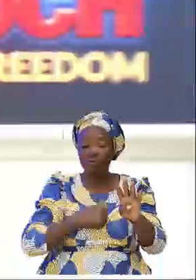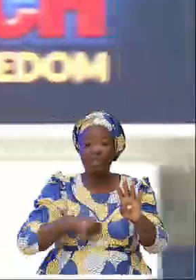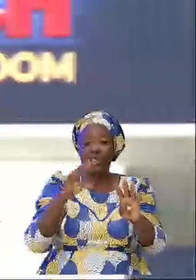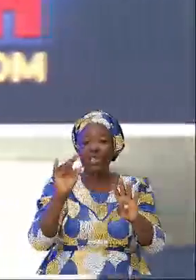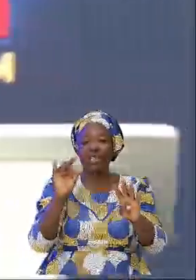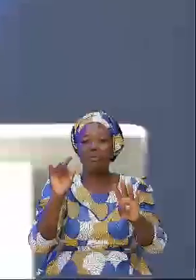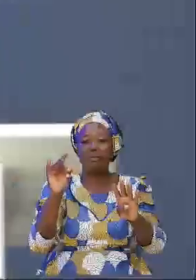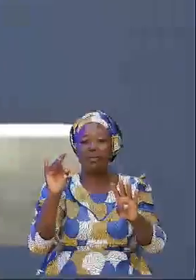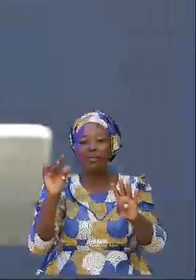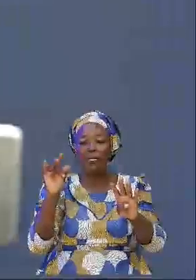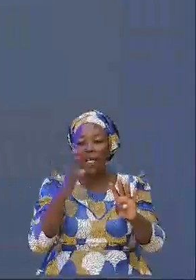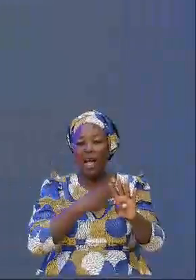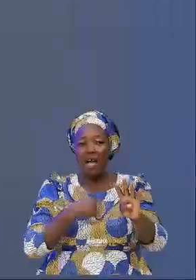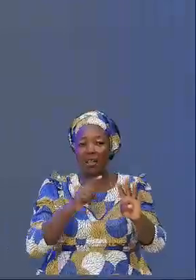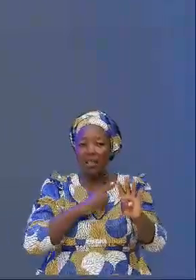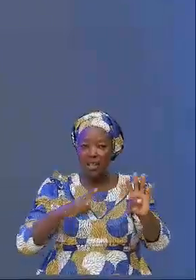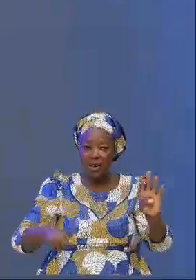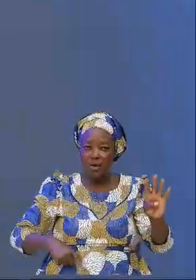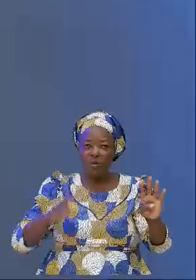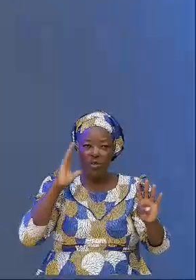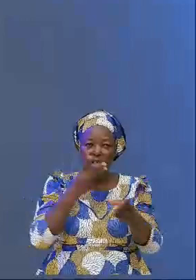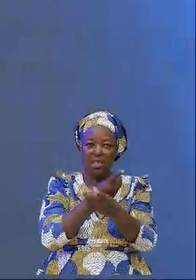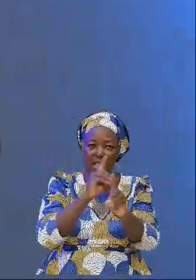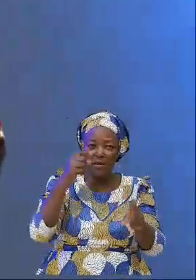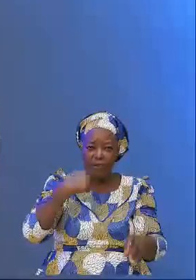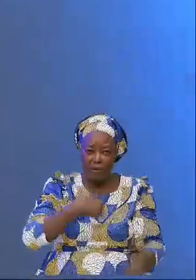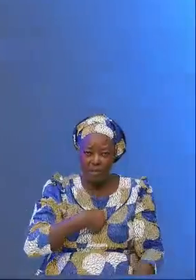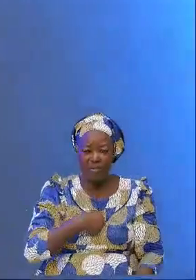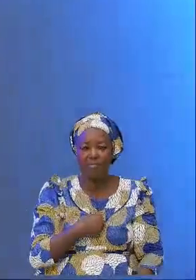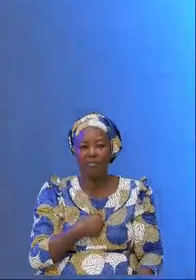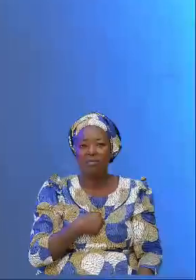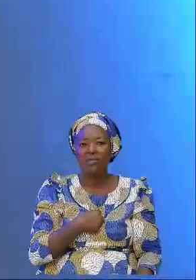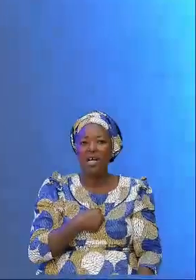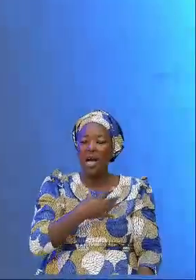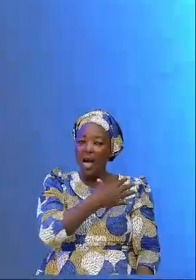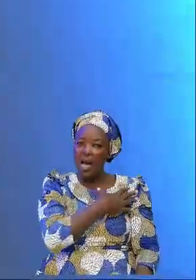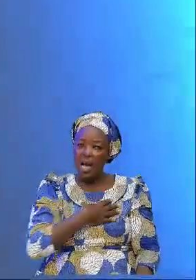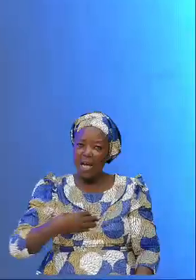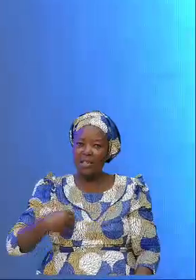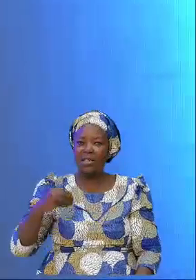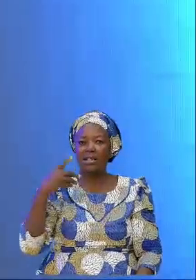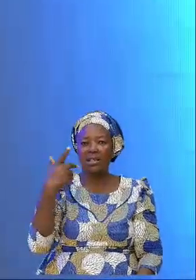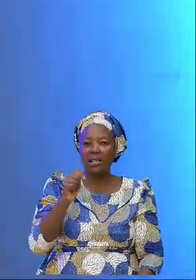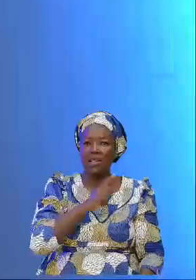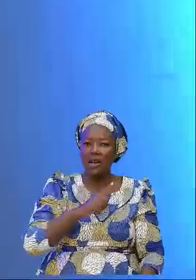We're looking at verse 18. And the Lord shall deliver me.